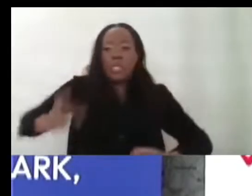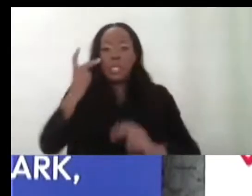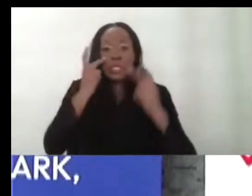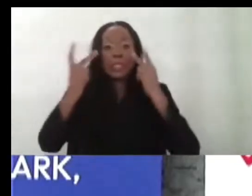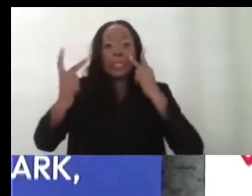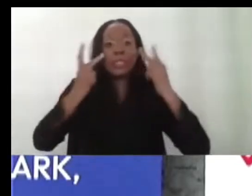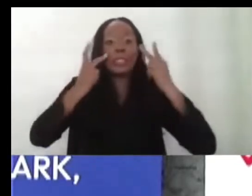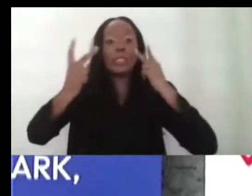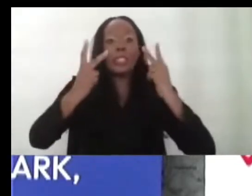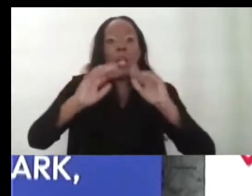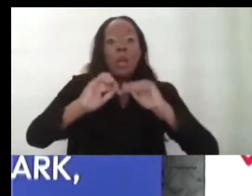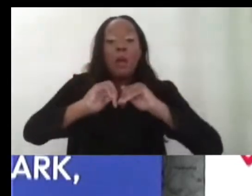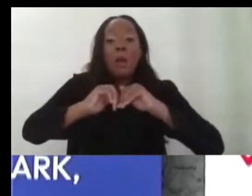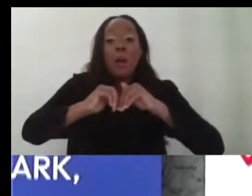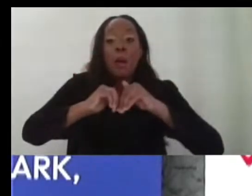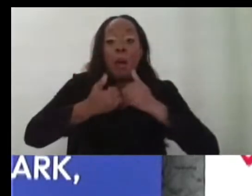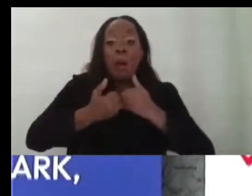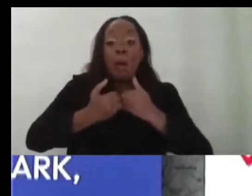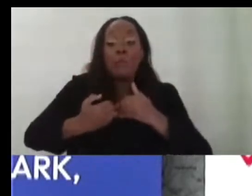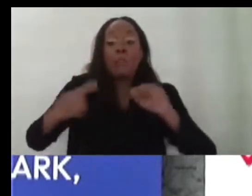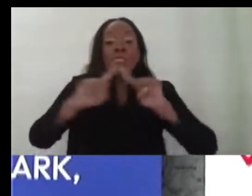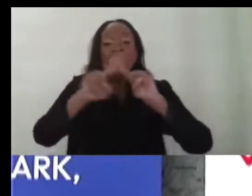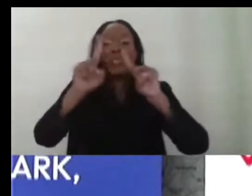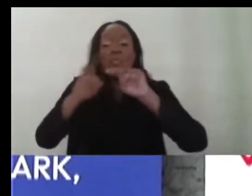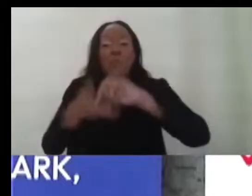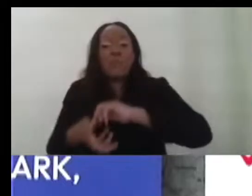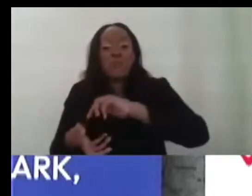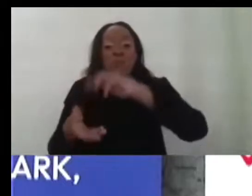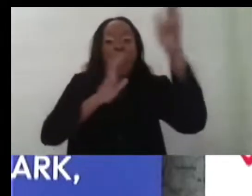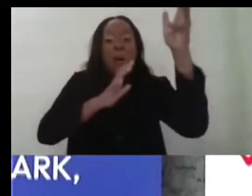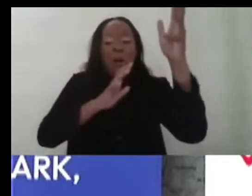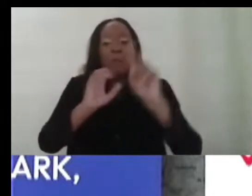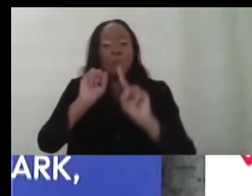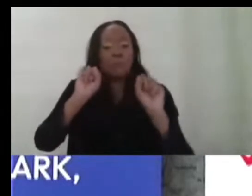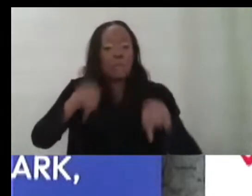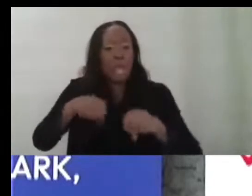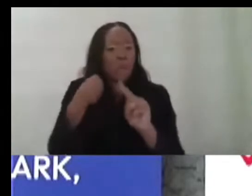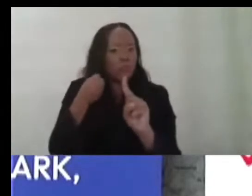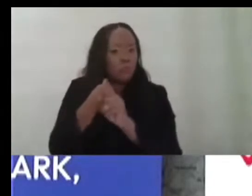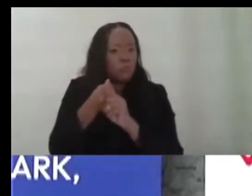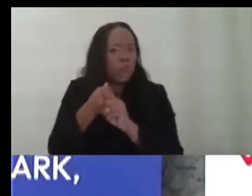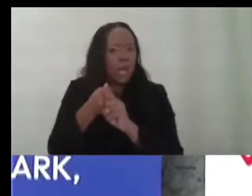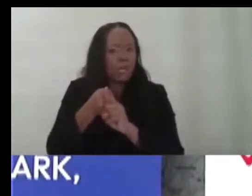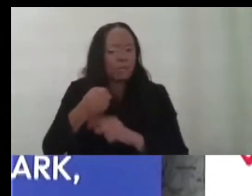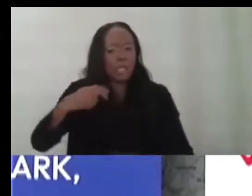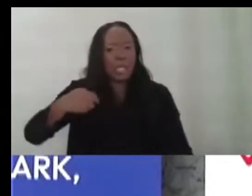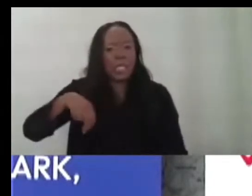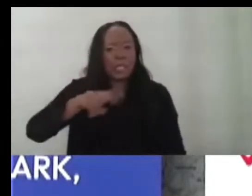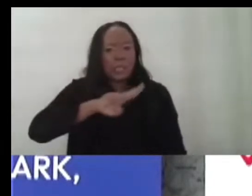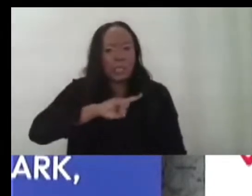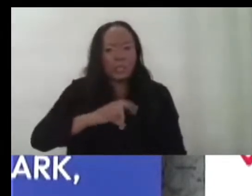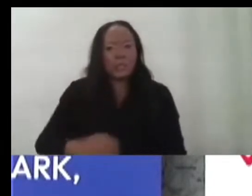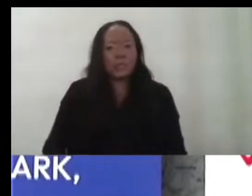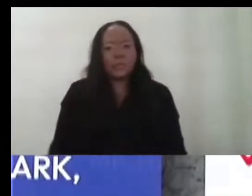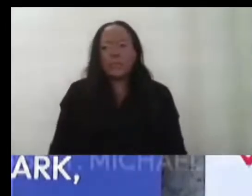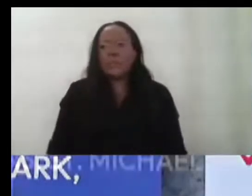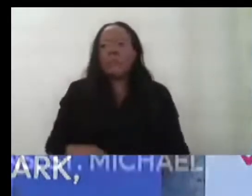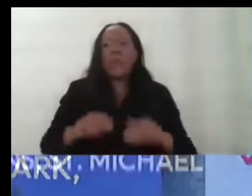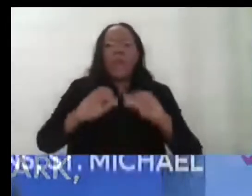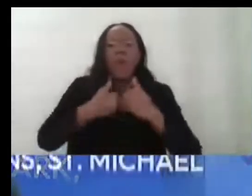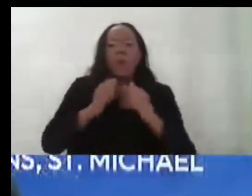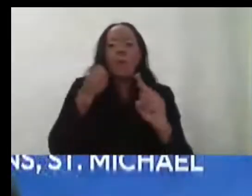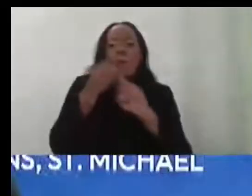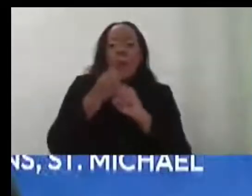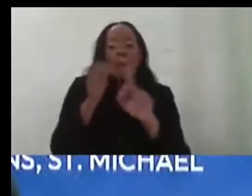how hydromet hazards can affect us. That is people, property, and